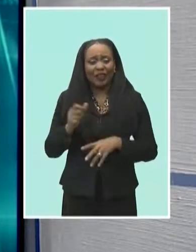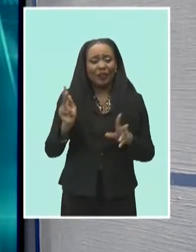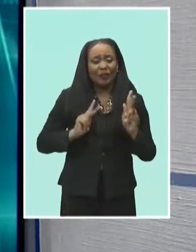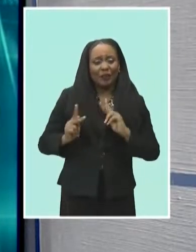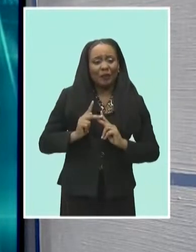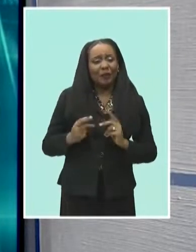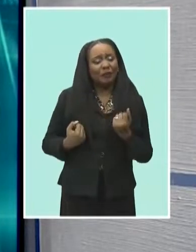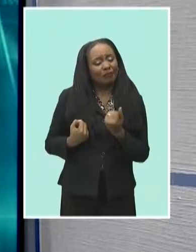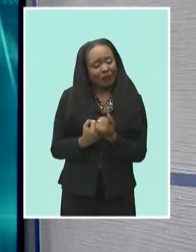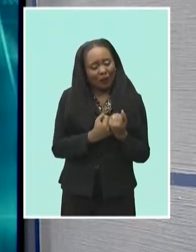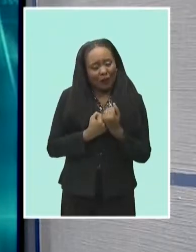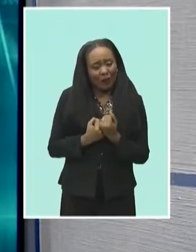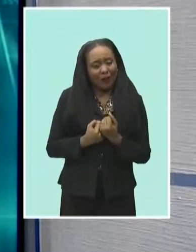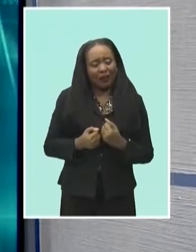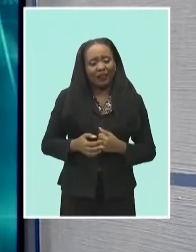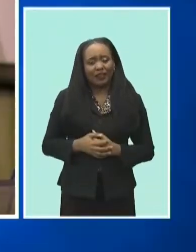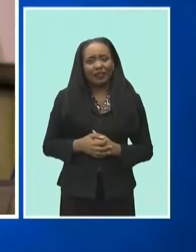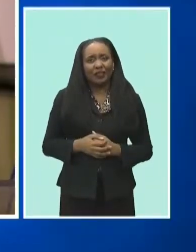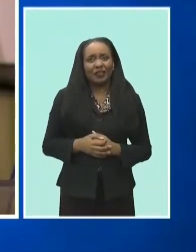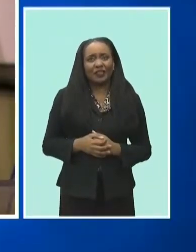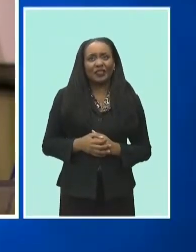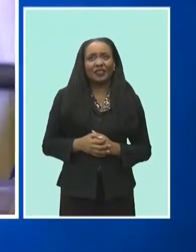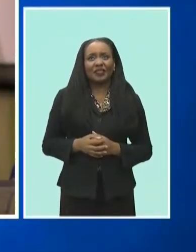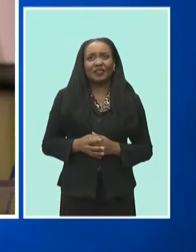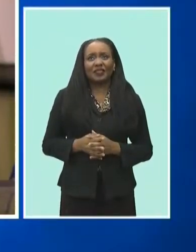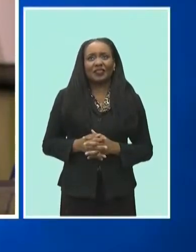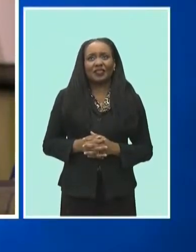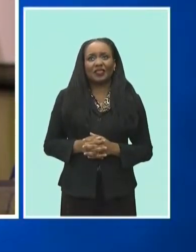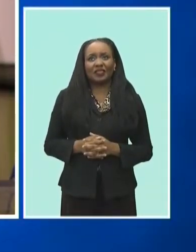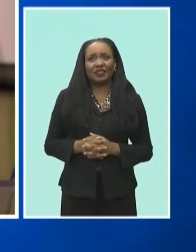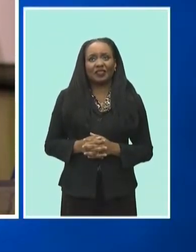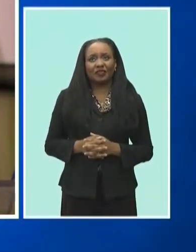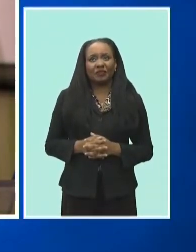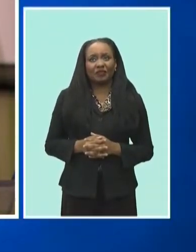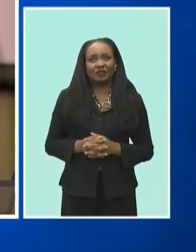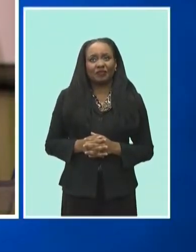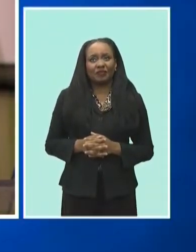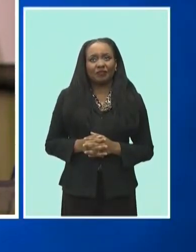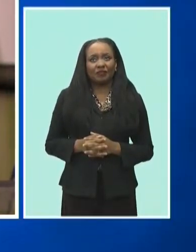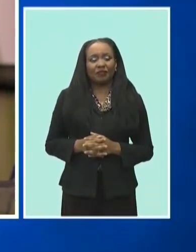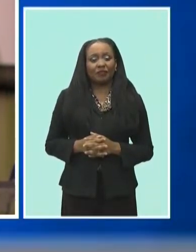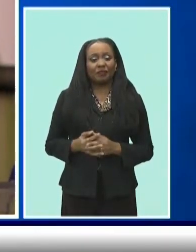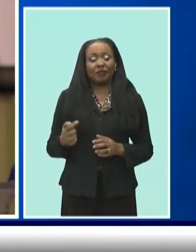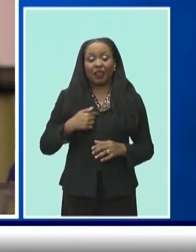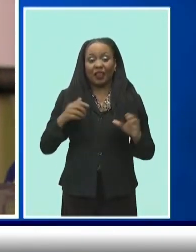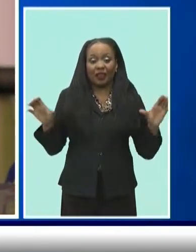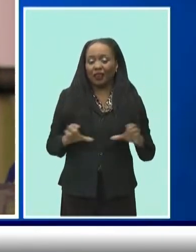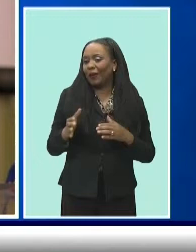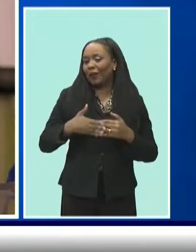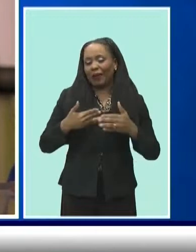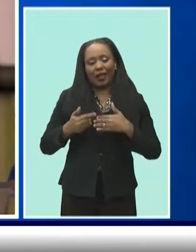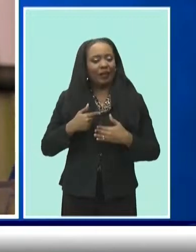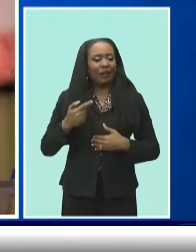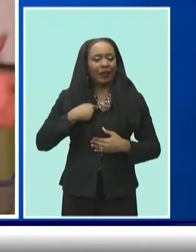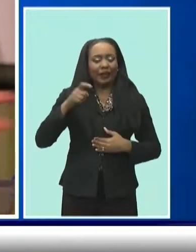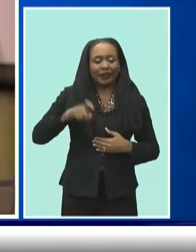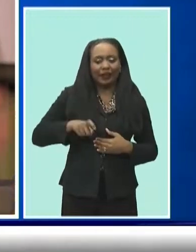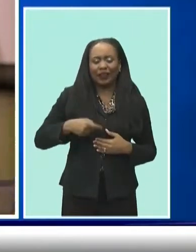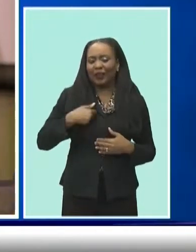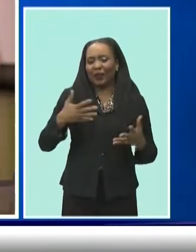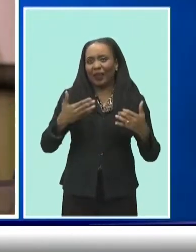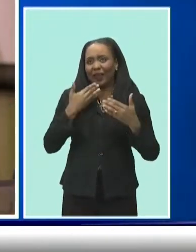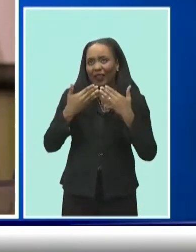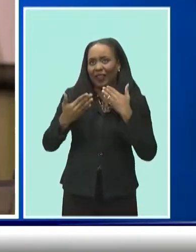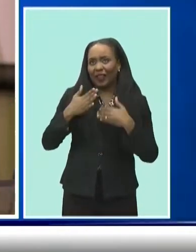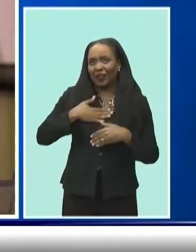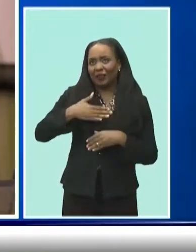supported her journey. I did what I had to do, and I also would like to thank my mother, my